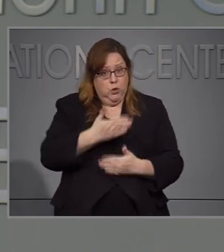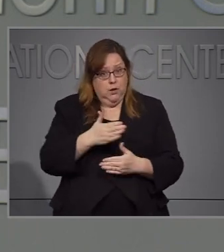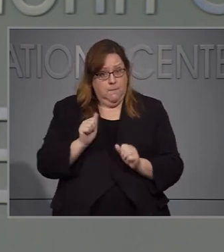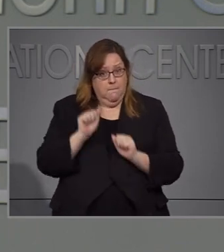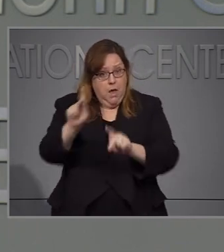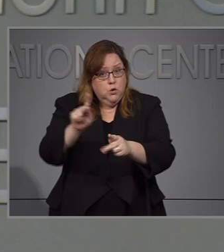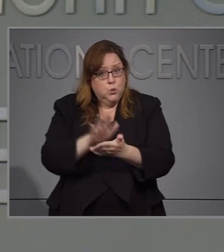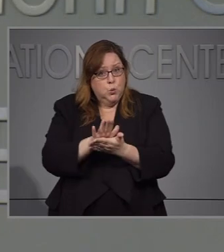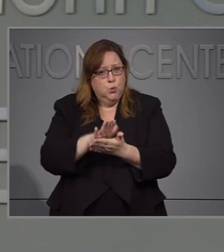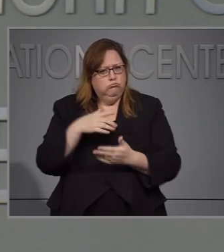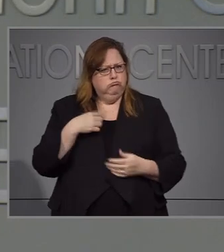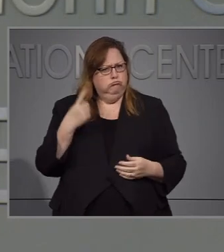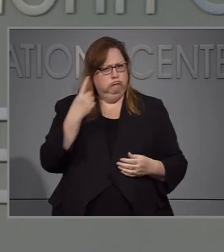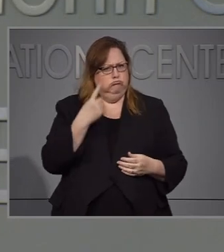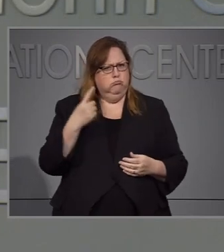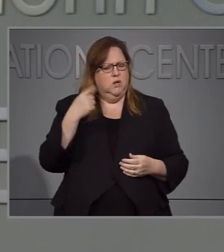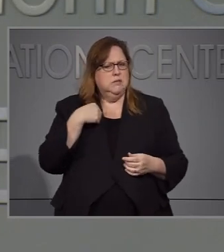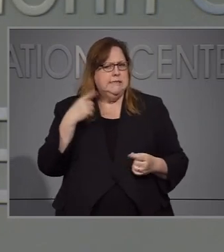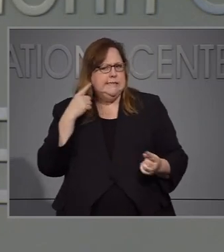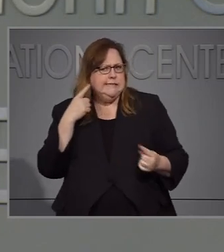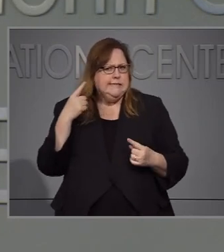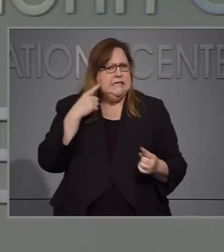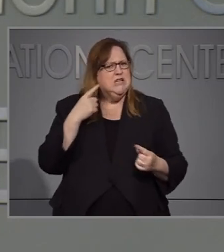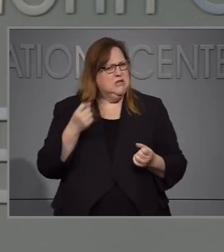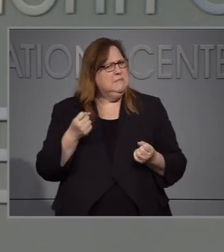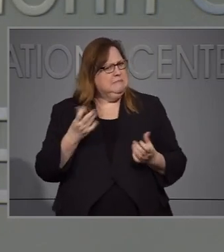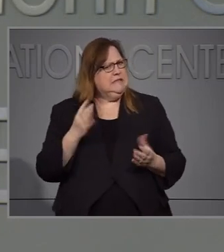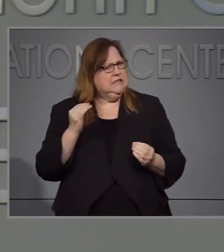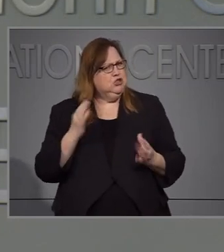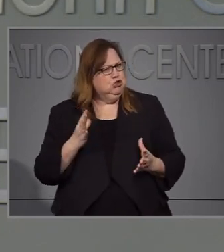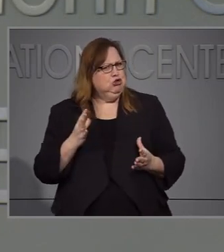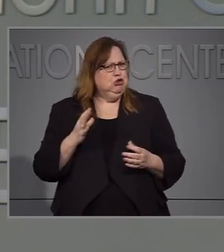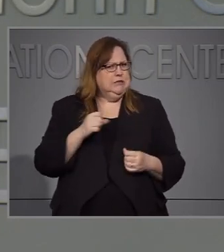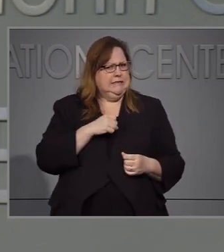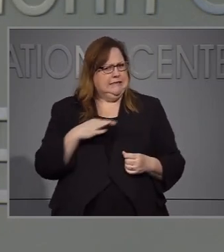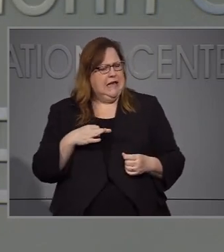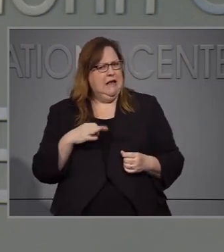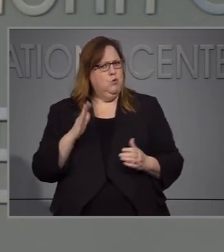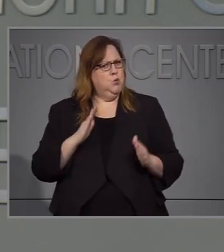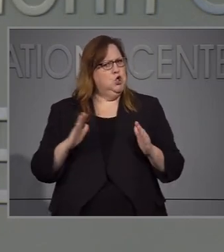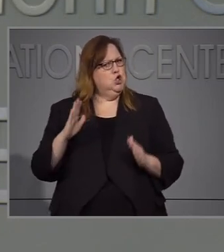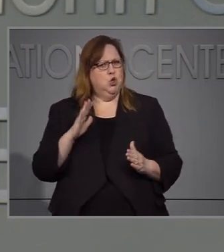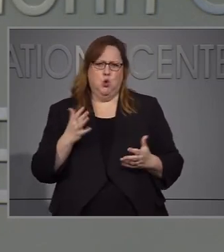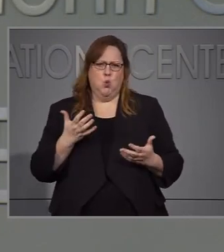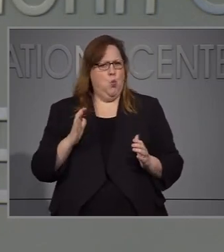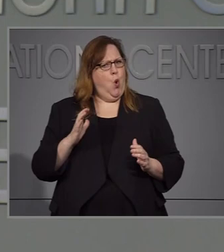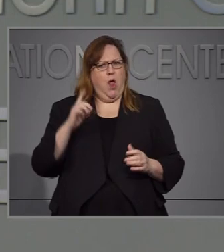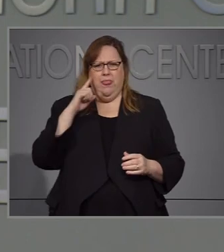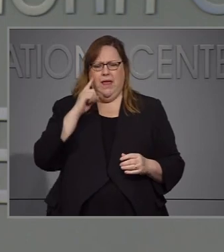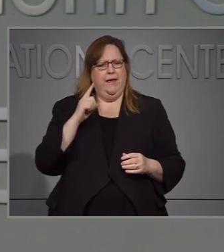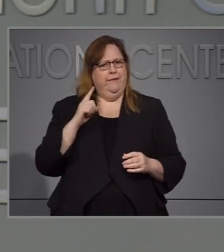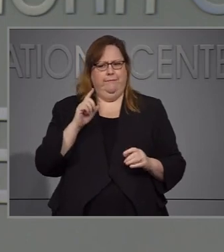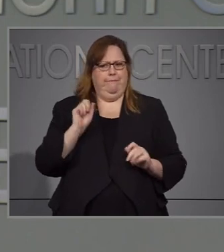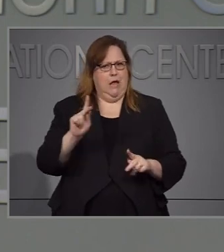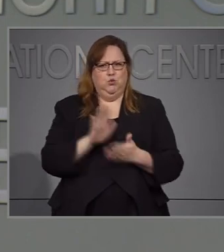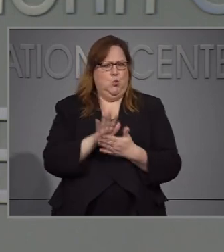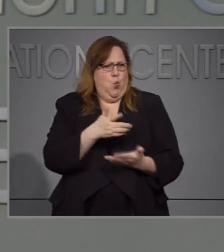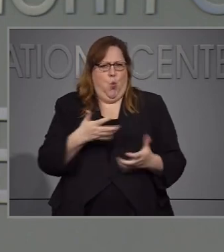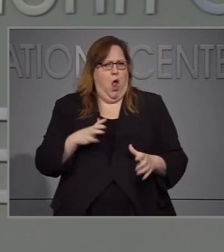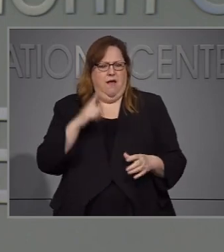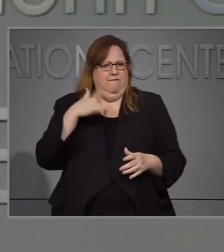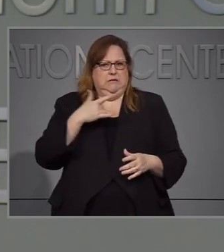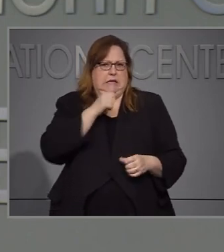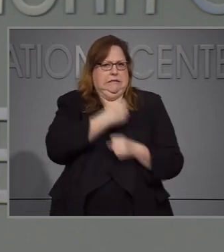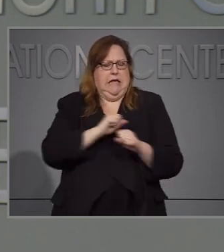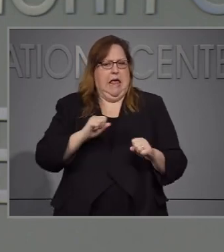and hearing a lot of fear and concern from people who don't think it's safe to go back yet. We know that there are